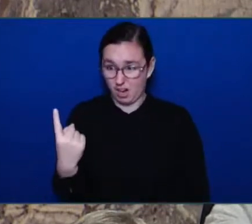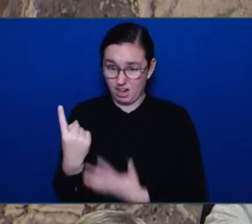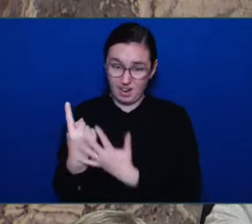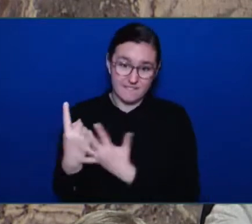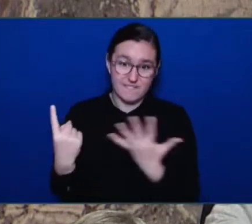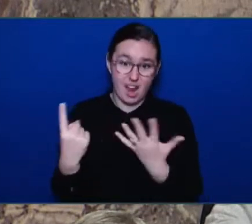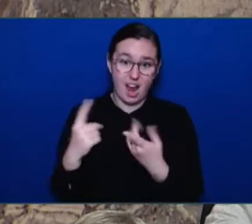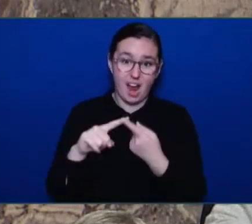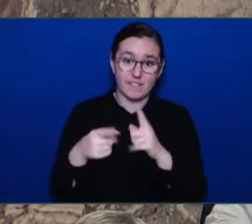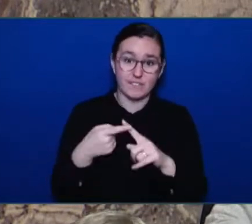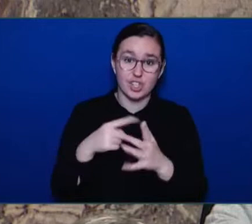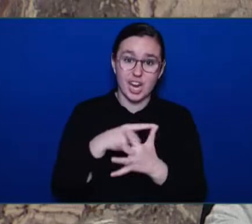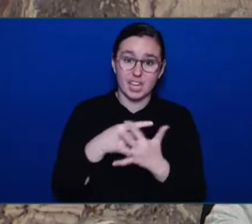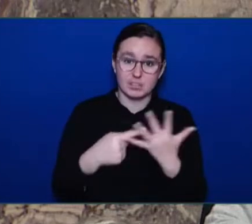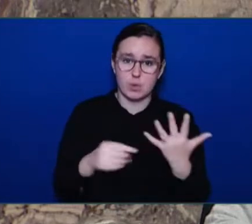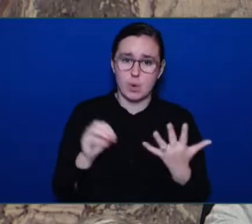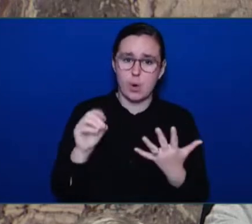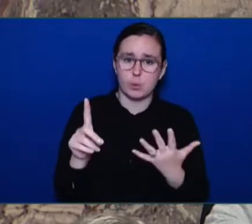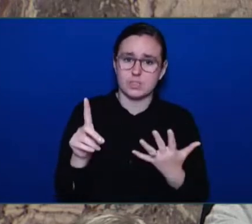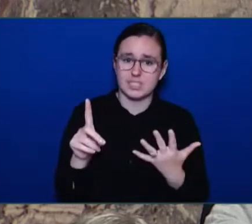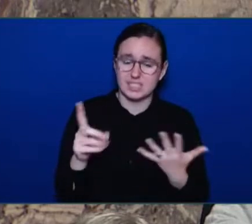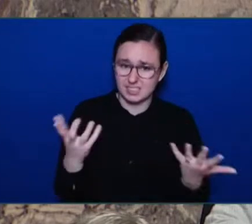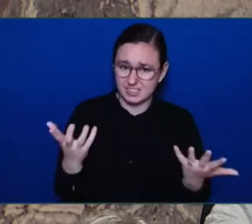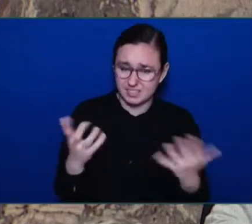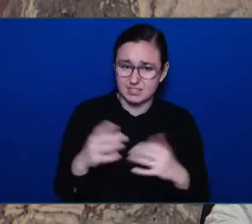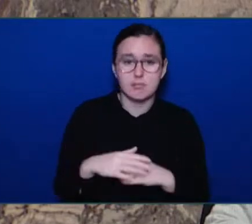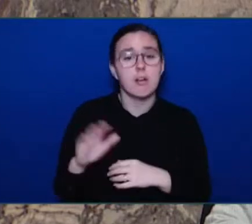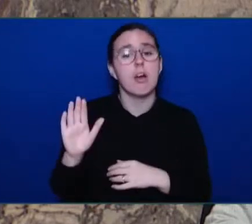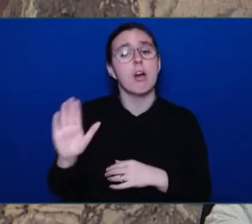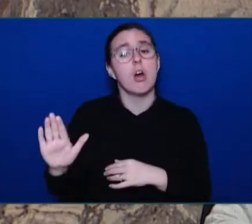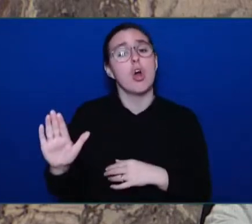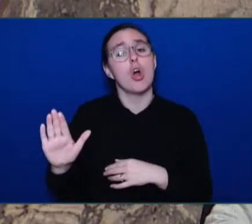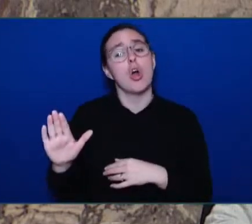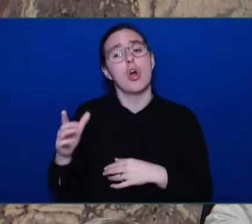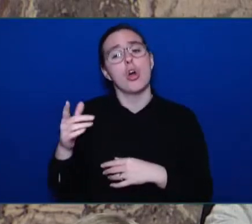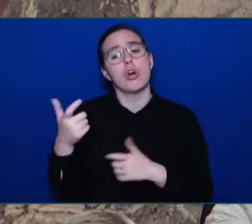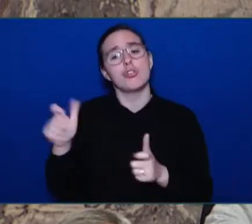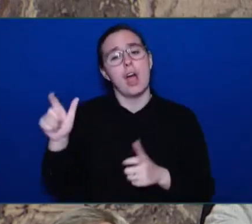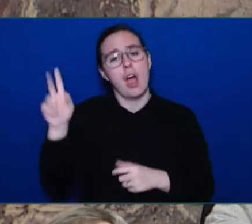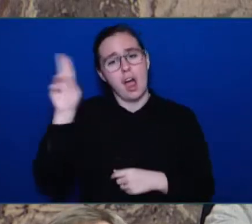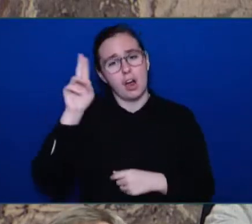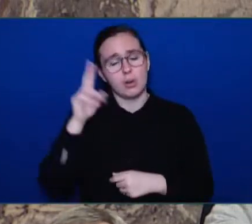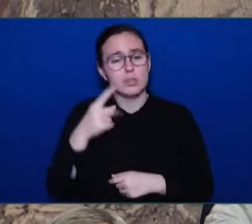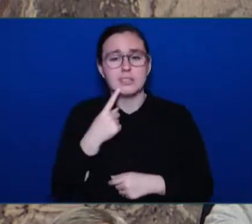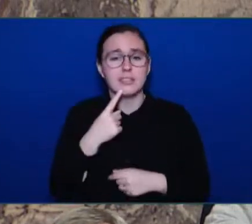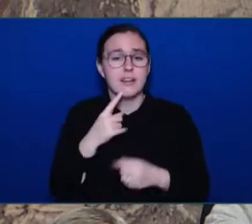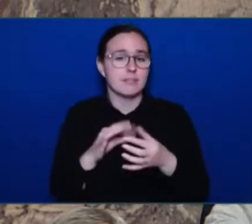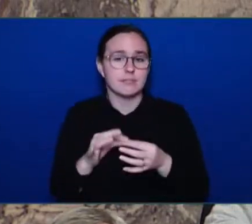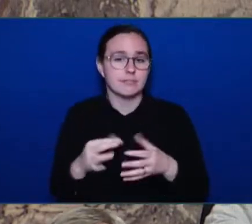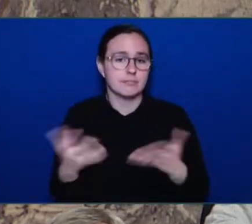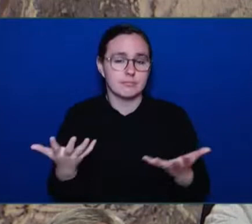and I quote, "We need to make it mandatory that they be given treatment now." End quote.